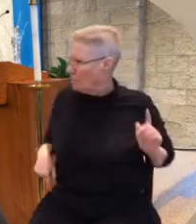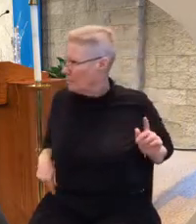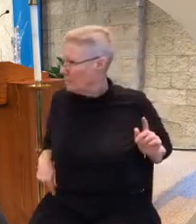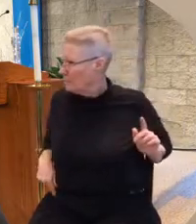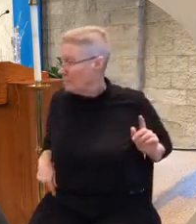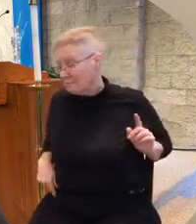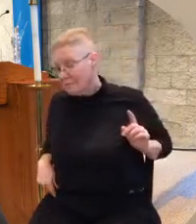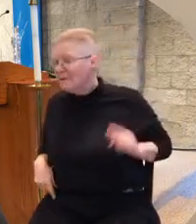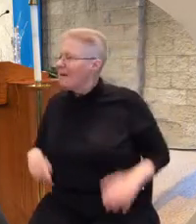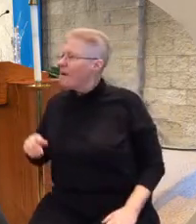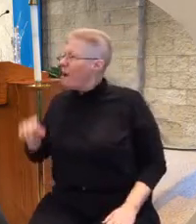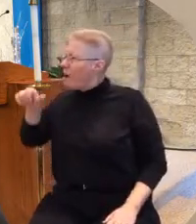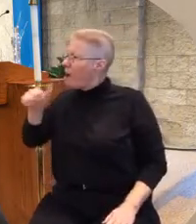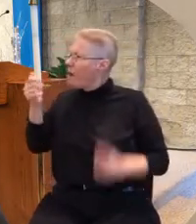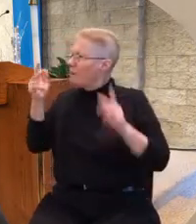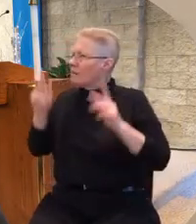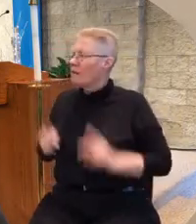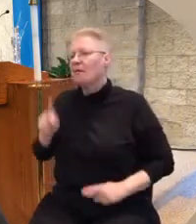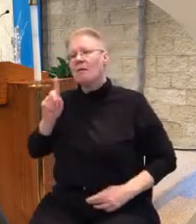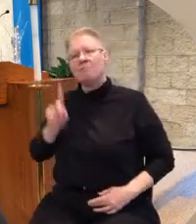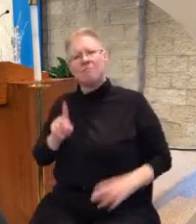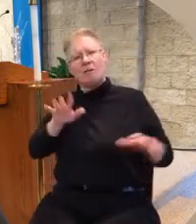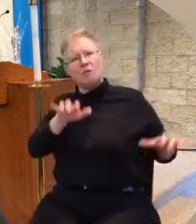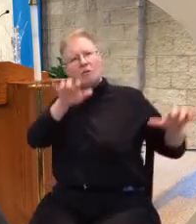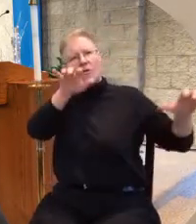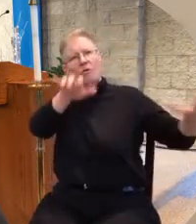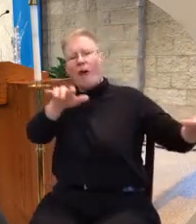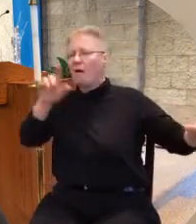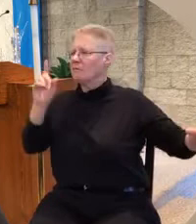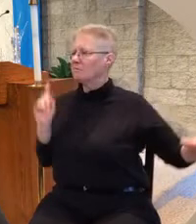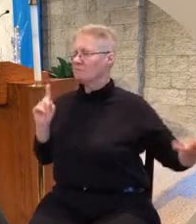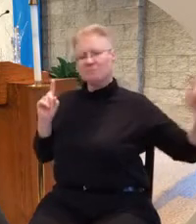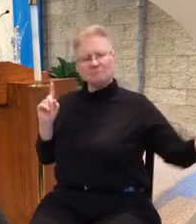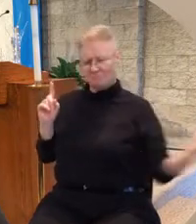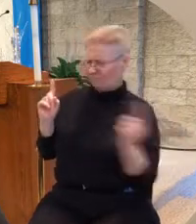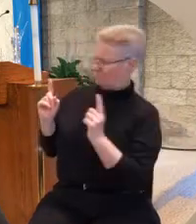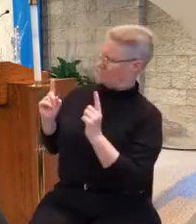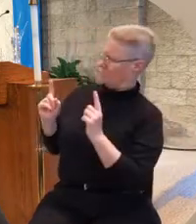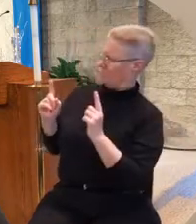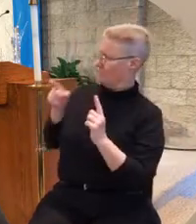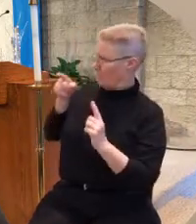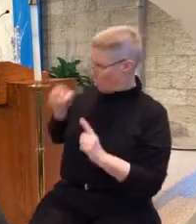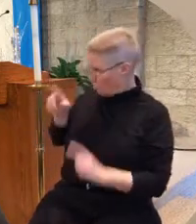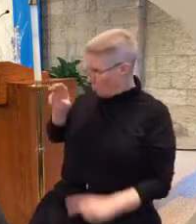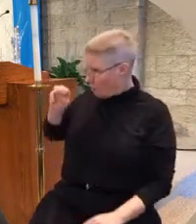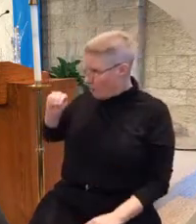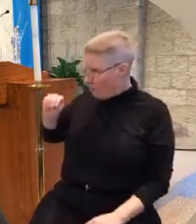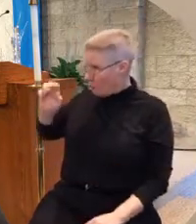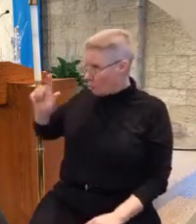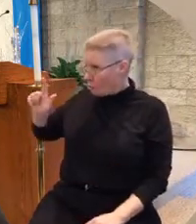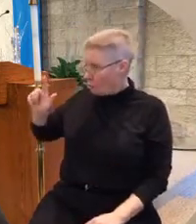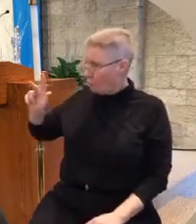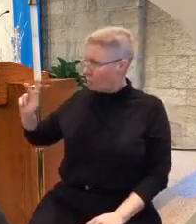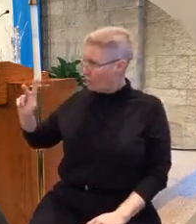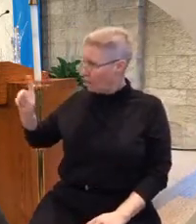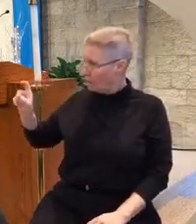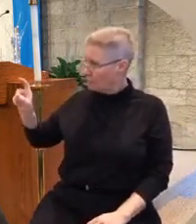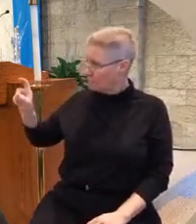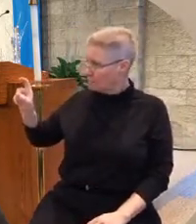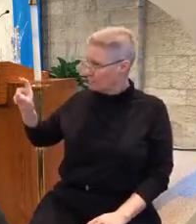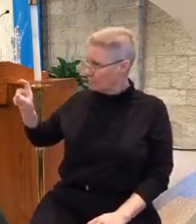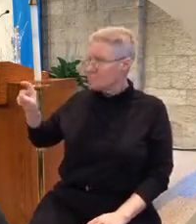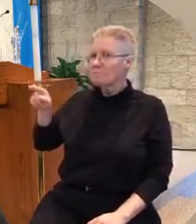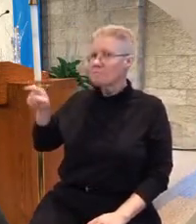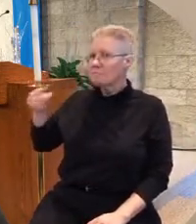Someone stepped out of the crowd and said, "Are you Martin Luther King?"